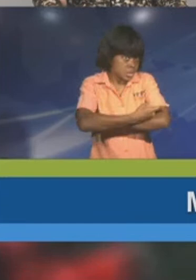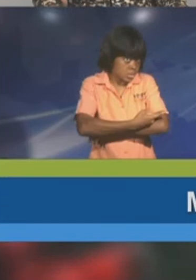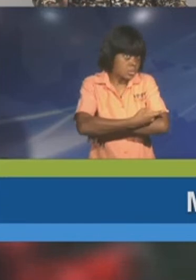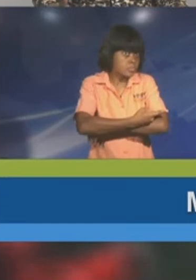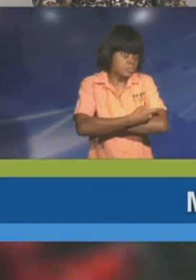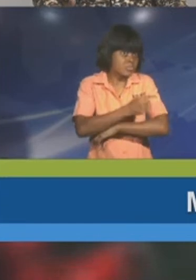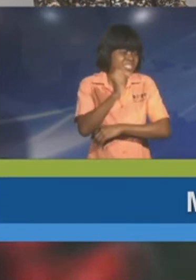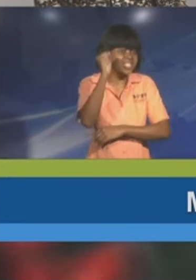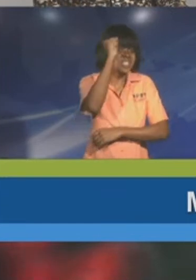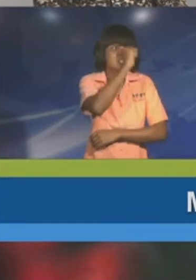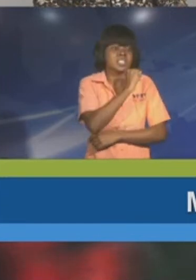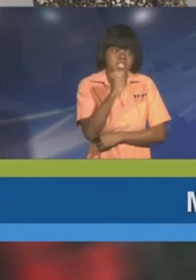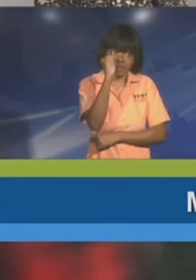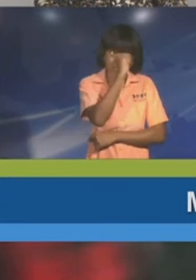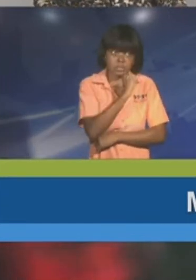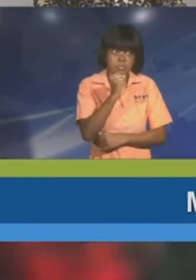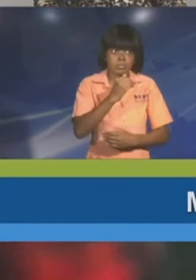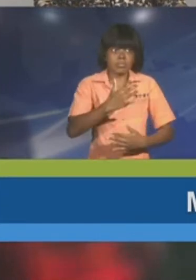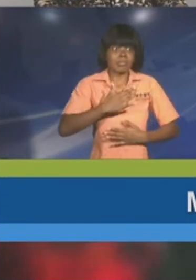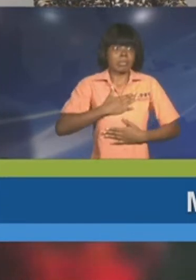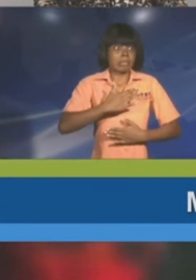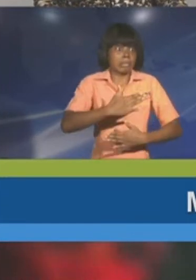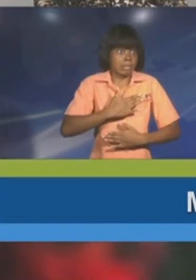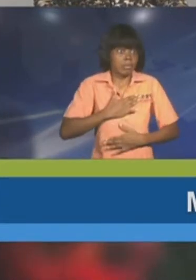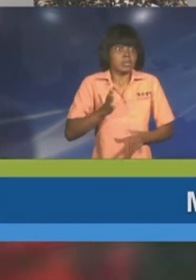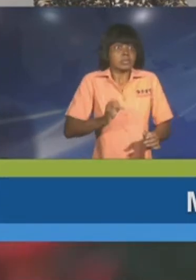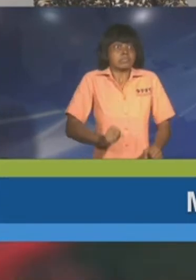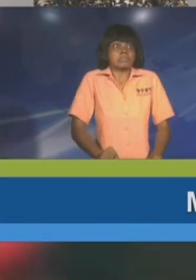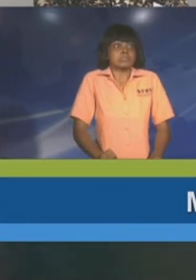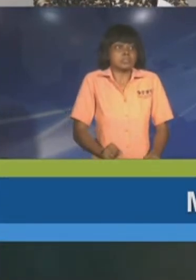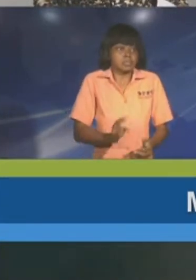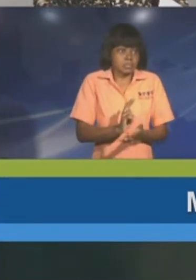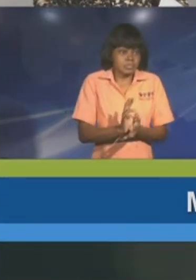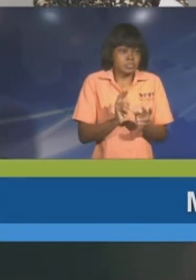febrile convulsions in your child. And last slide.